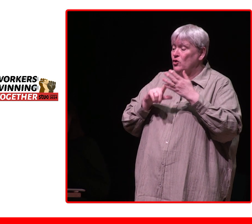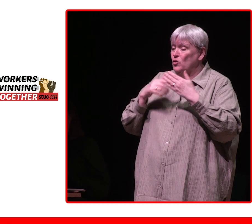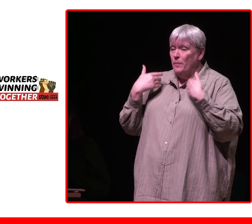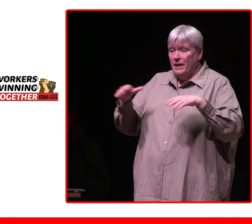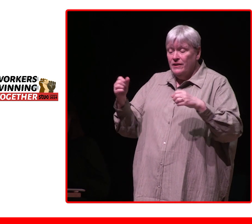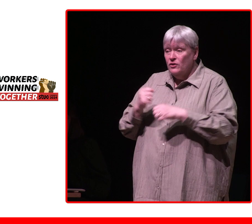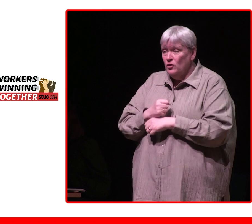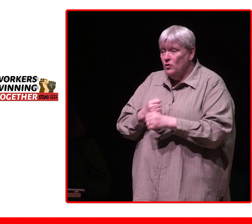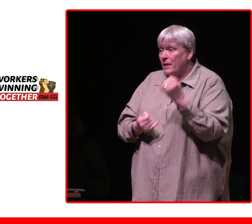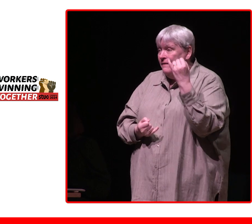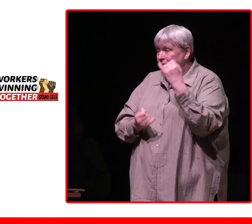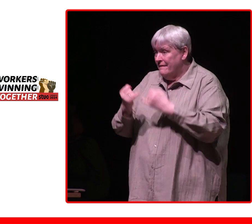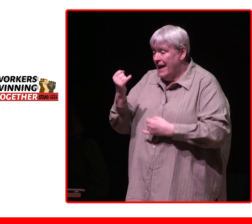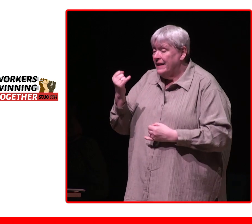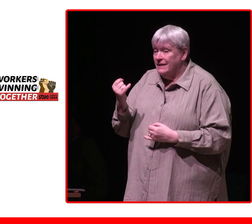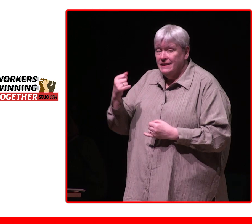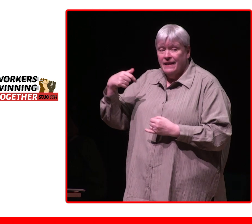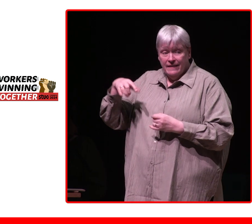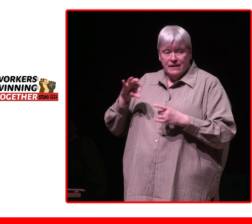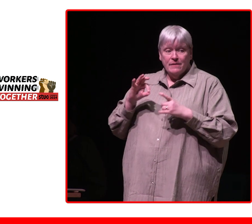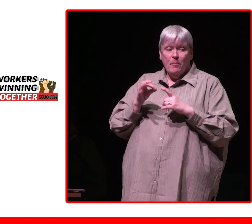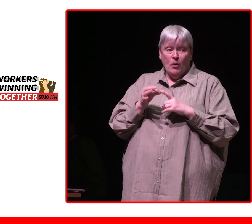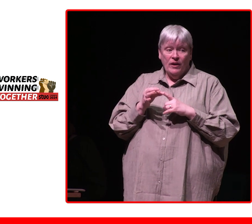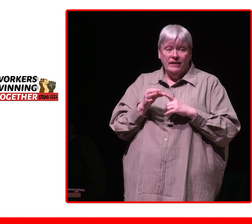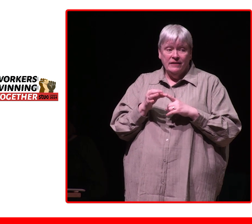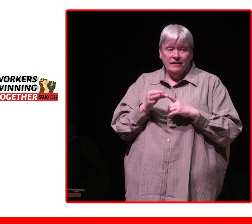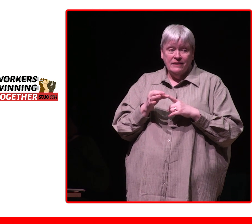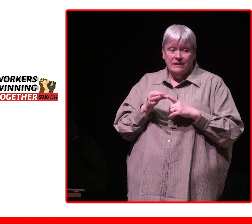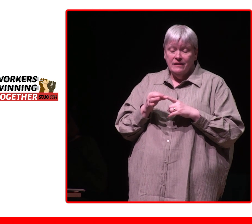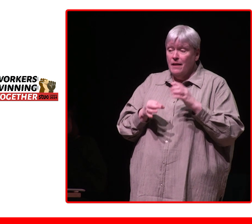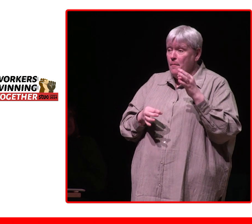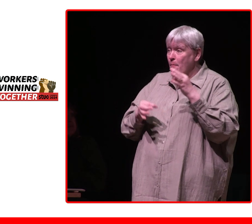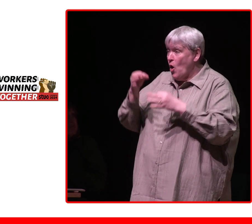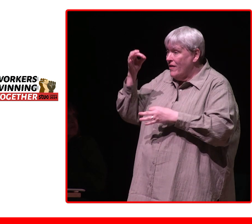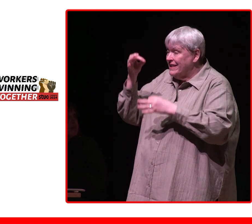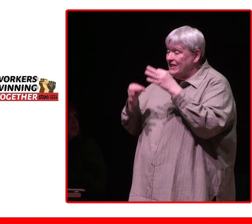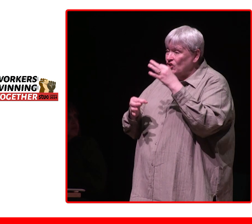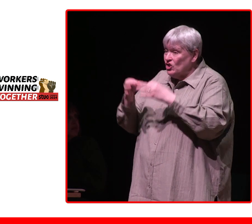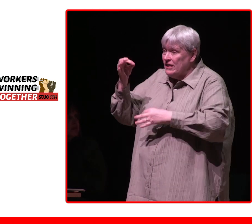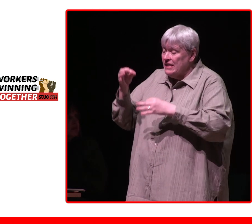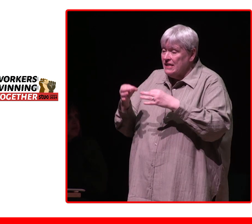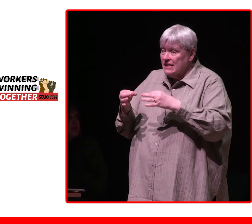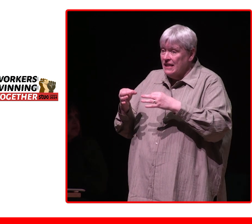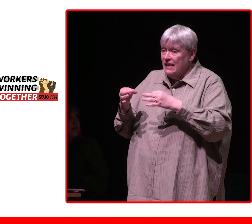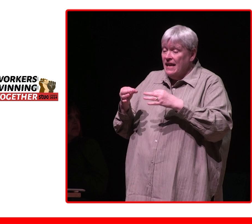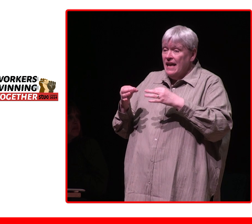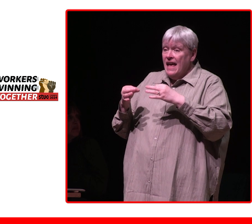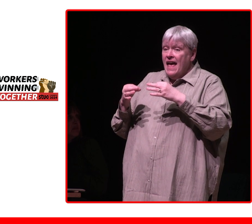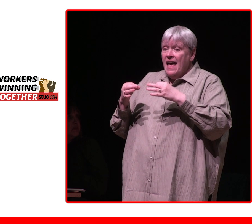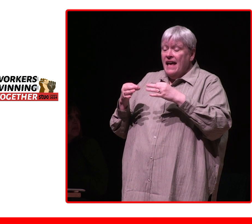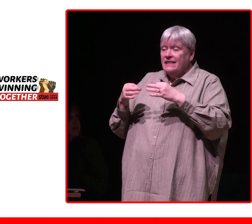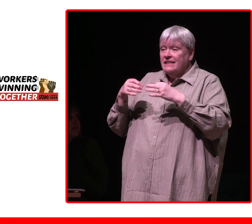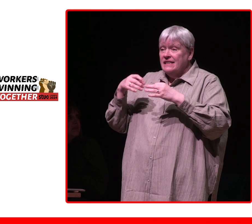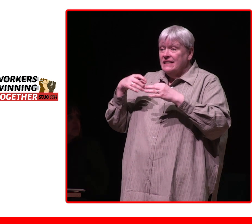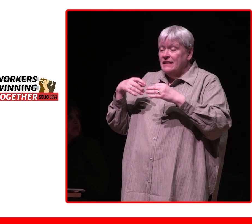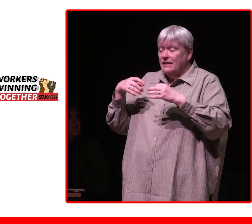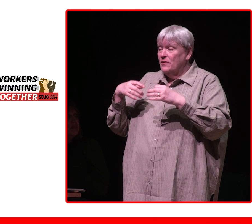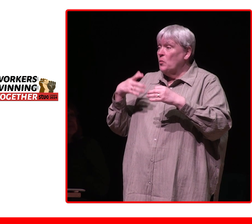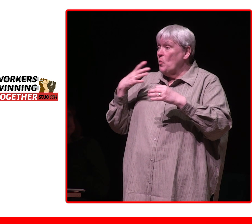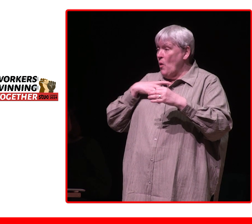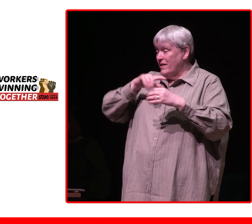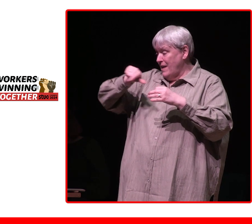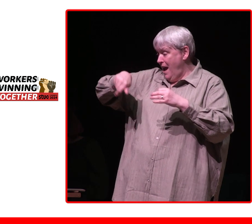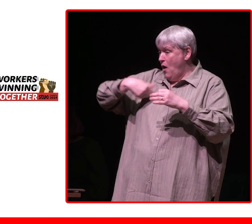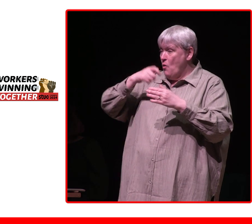But finally, in this point, the politicians and the political candidates who will seek our